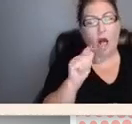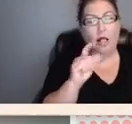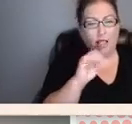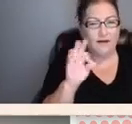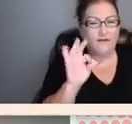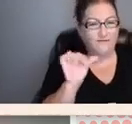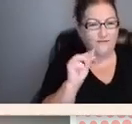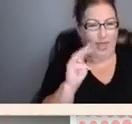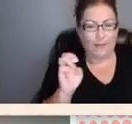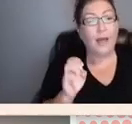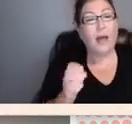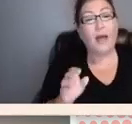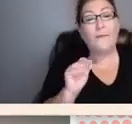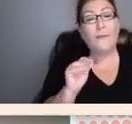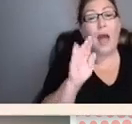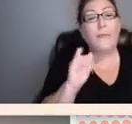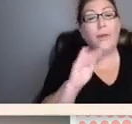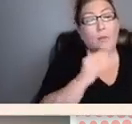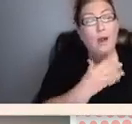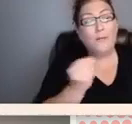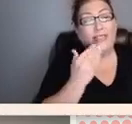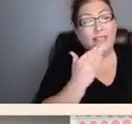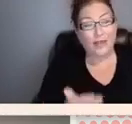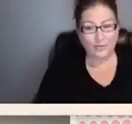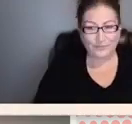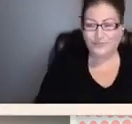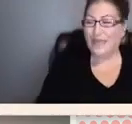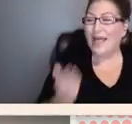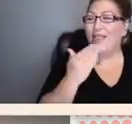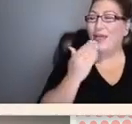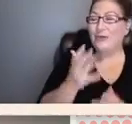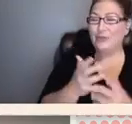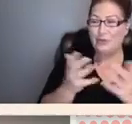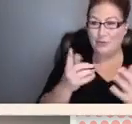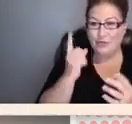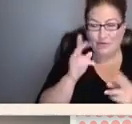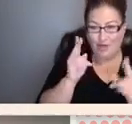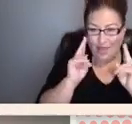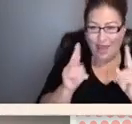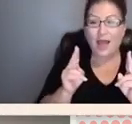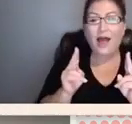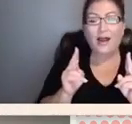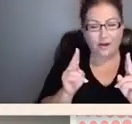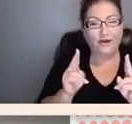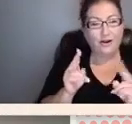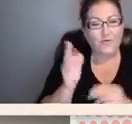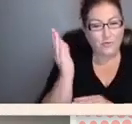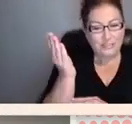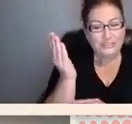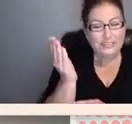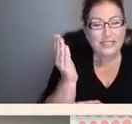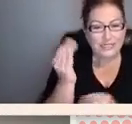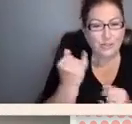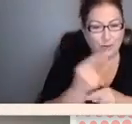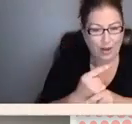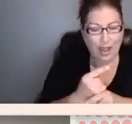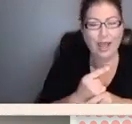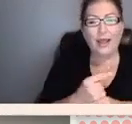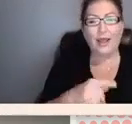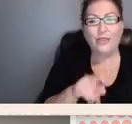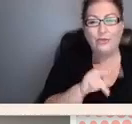thank you. Well, thank you so much. Thanks for the honor of presenting today at the